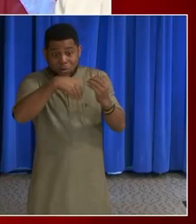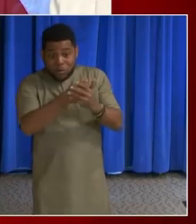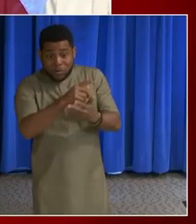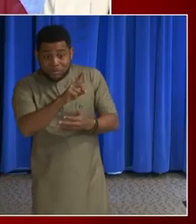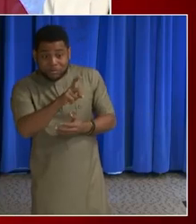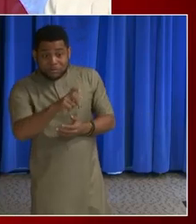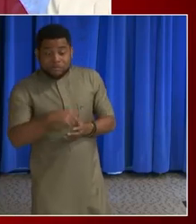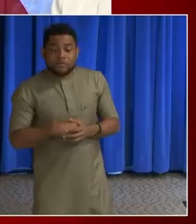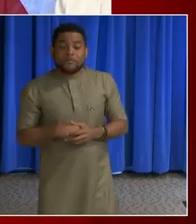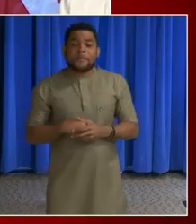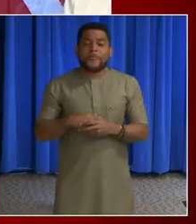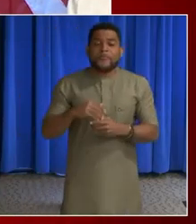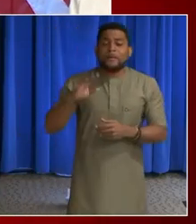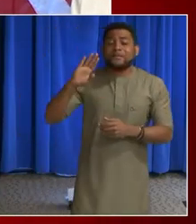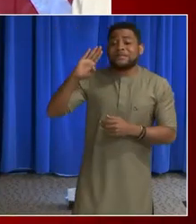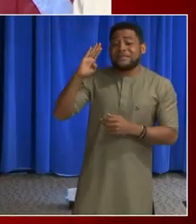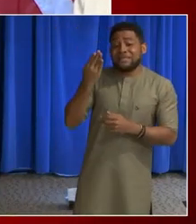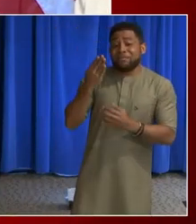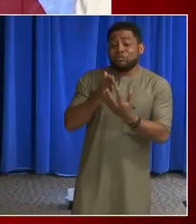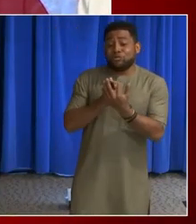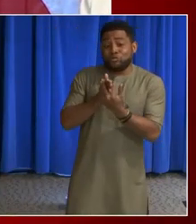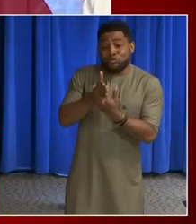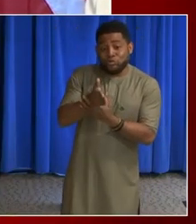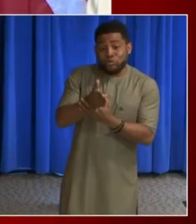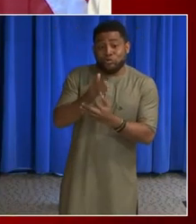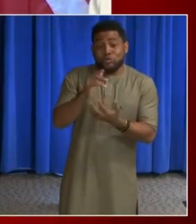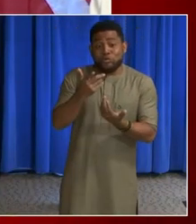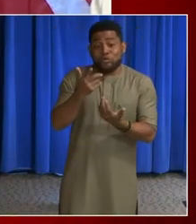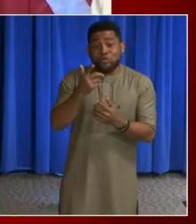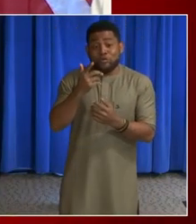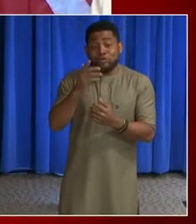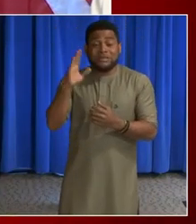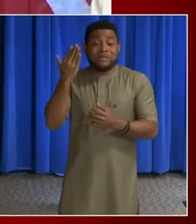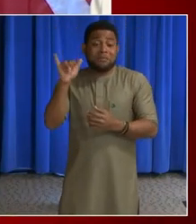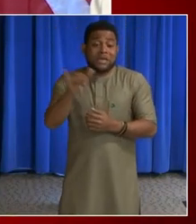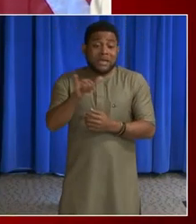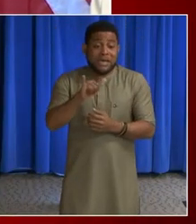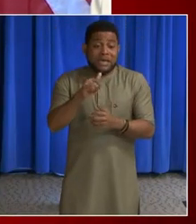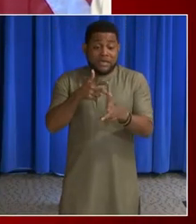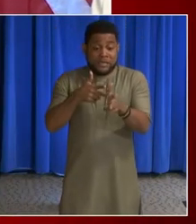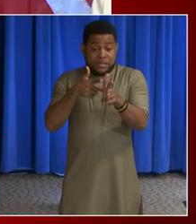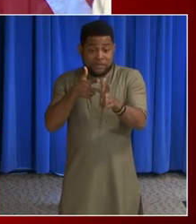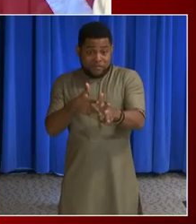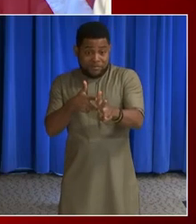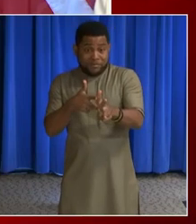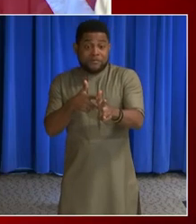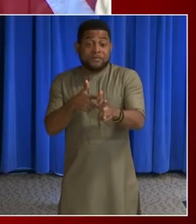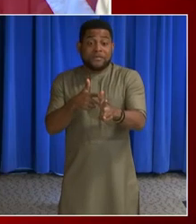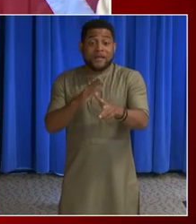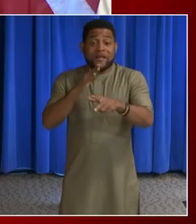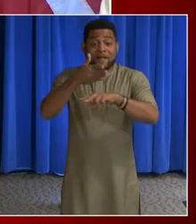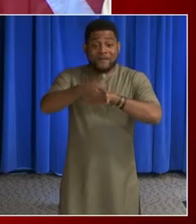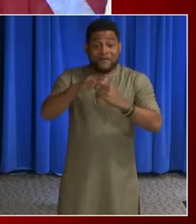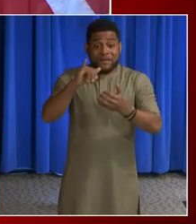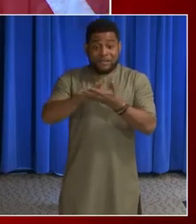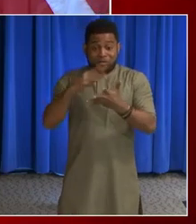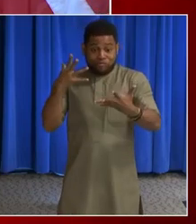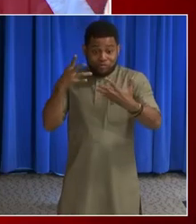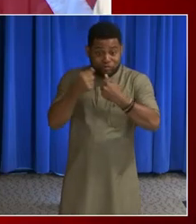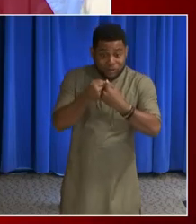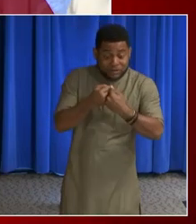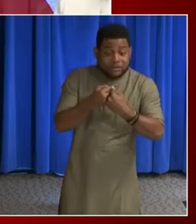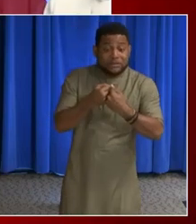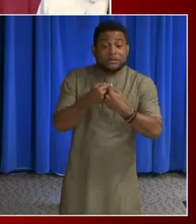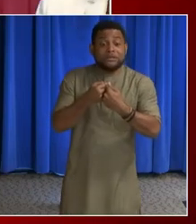through the lens that I'm looking at, it appears that he was at the very end after the vehicle had crashed. I